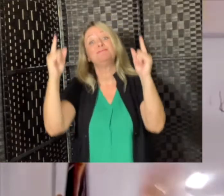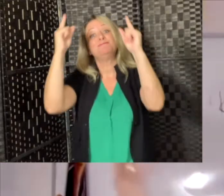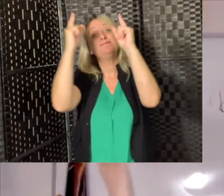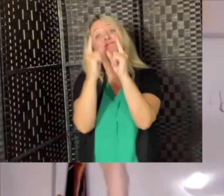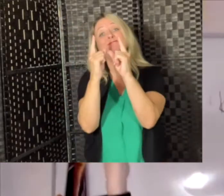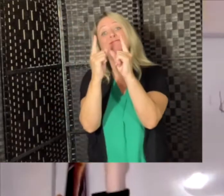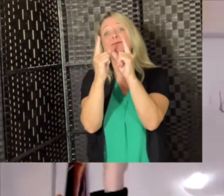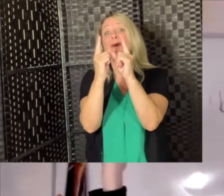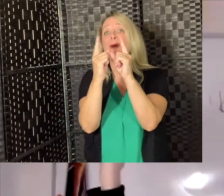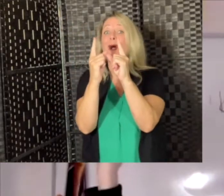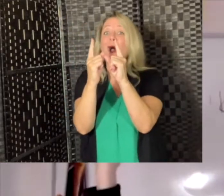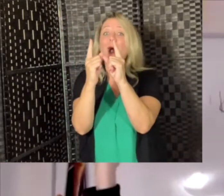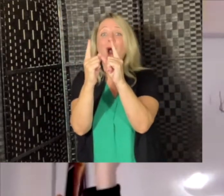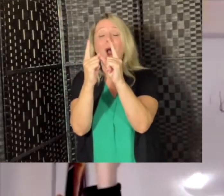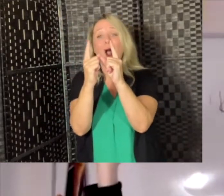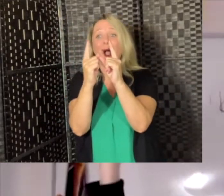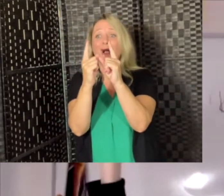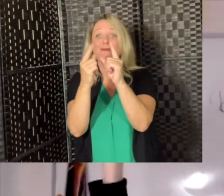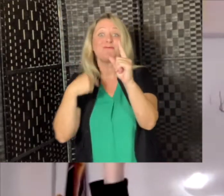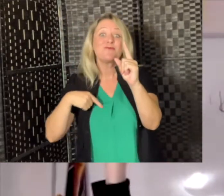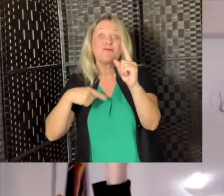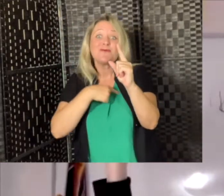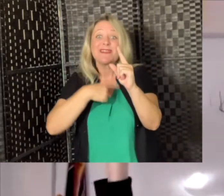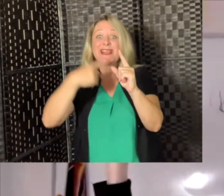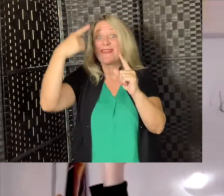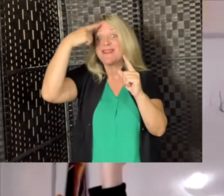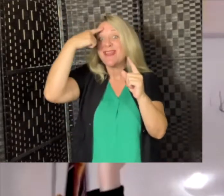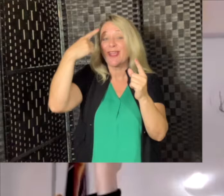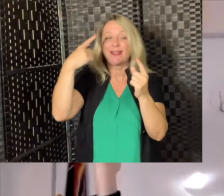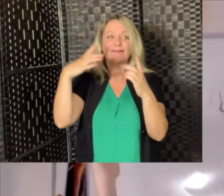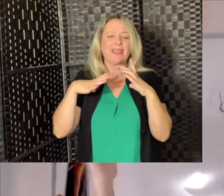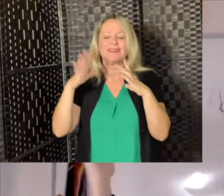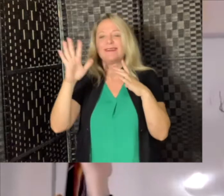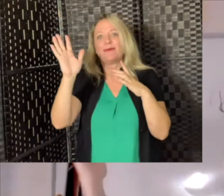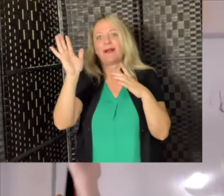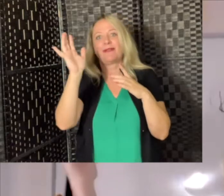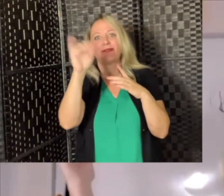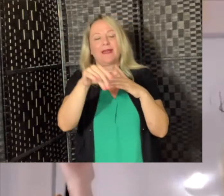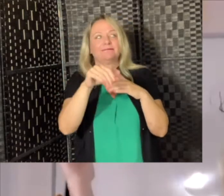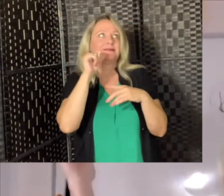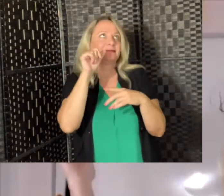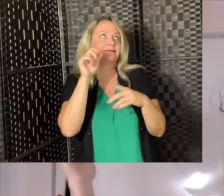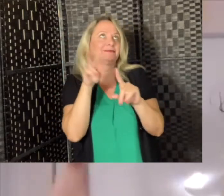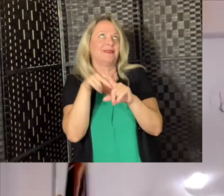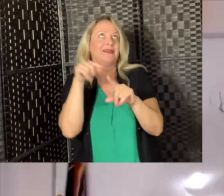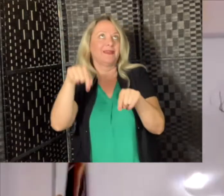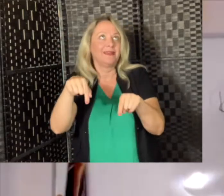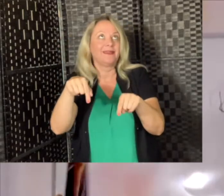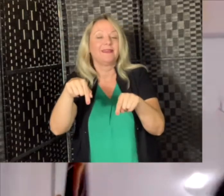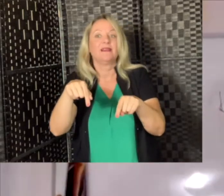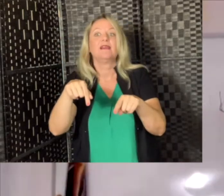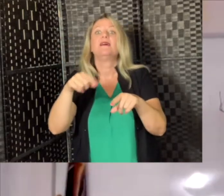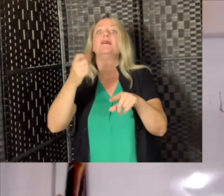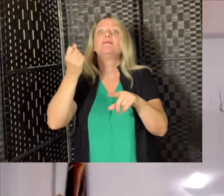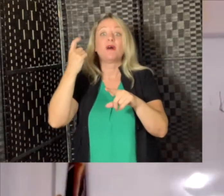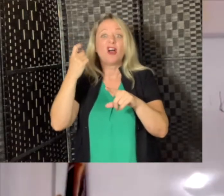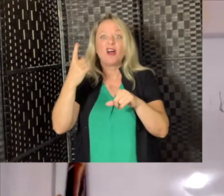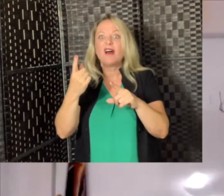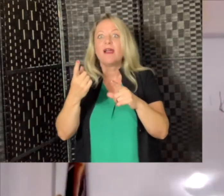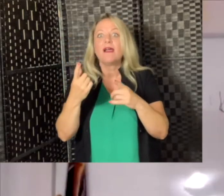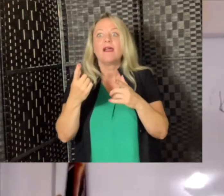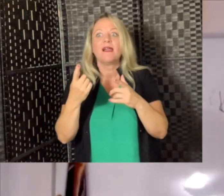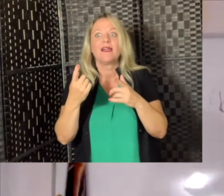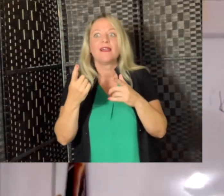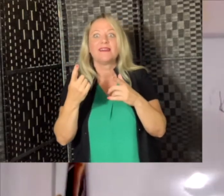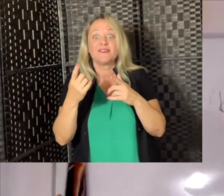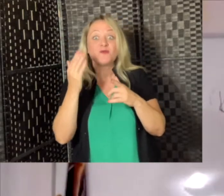both think that vacation is what? Now, what am I going to say? That's the difficulty. But we also have the experience